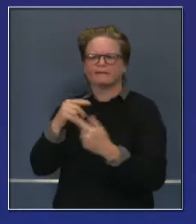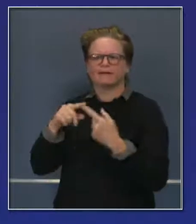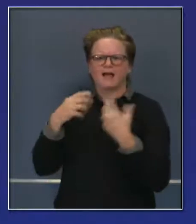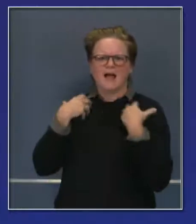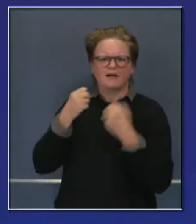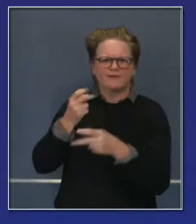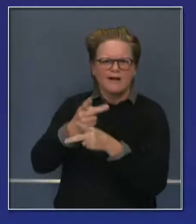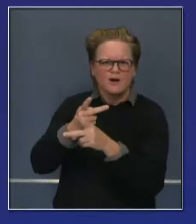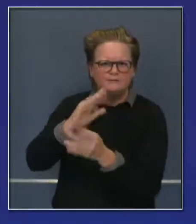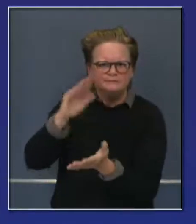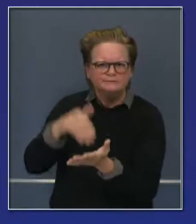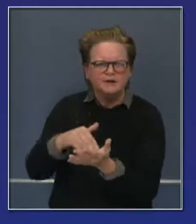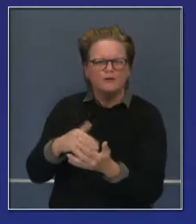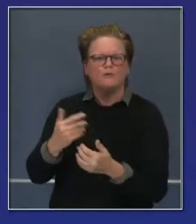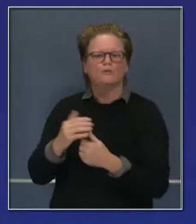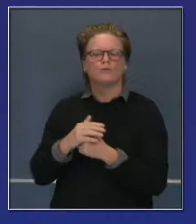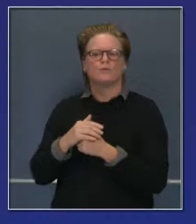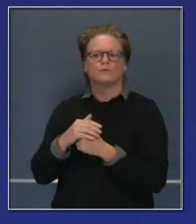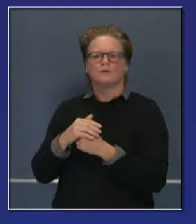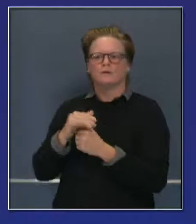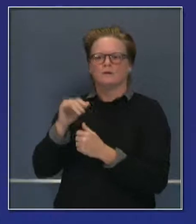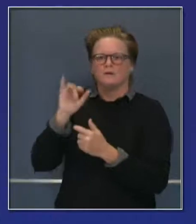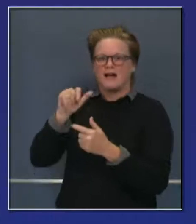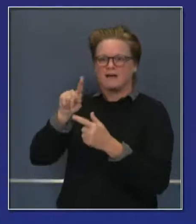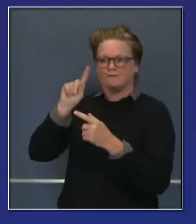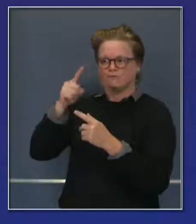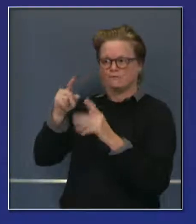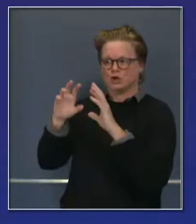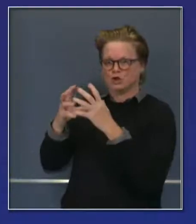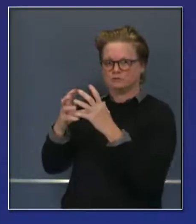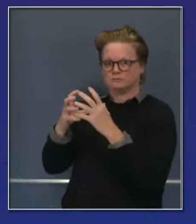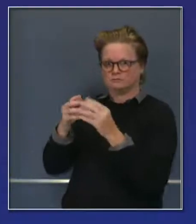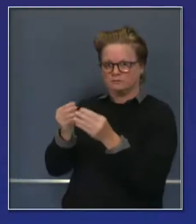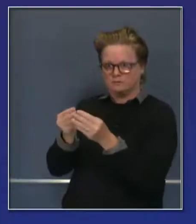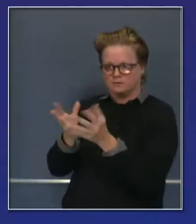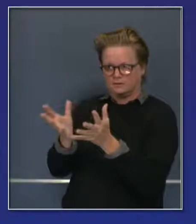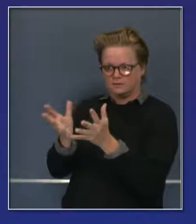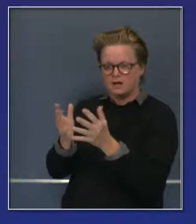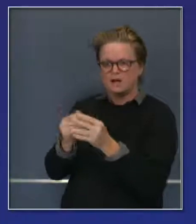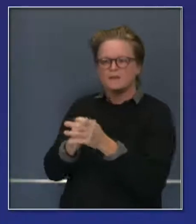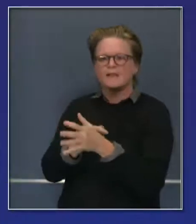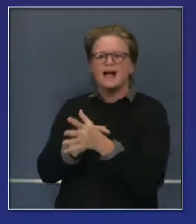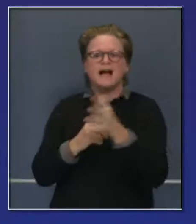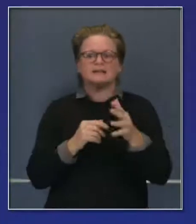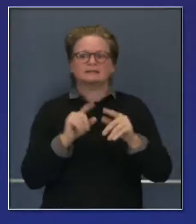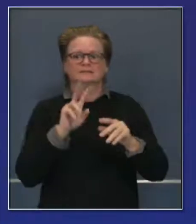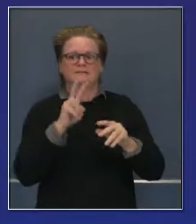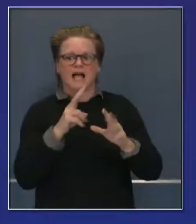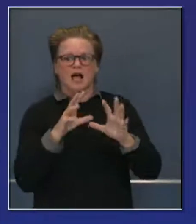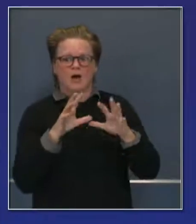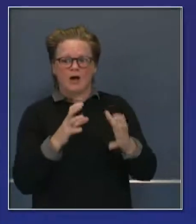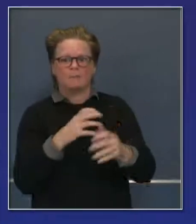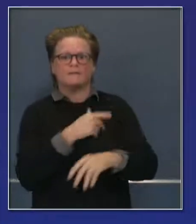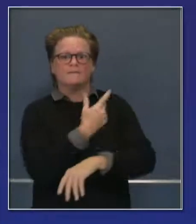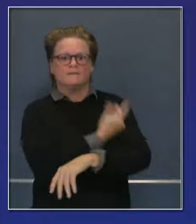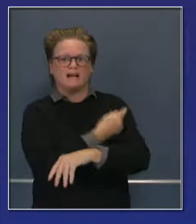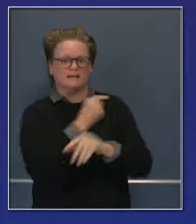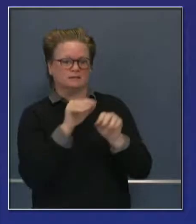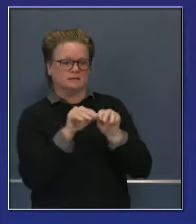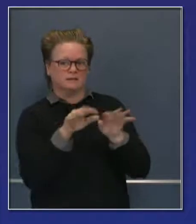a middleman, well known to people out here in the state of California, former headquartered company here in the state,